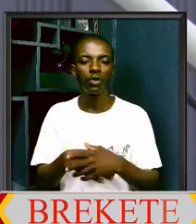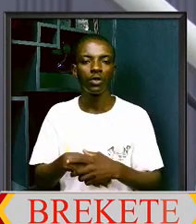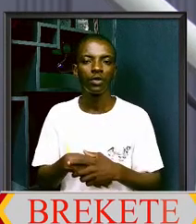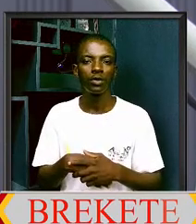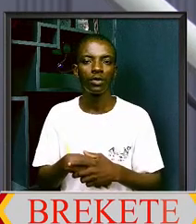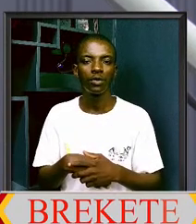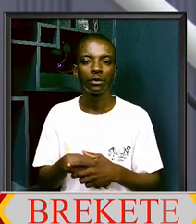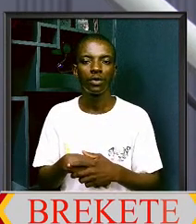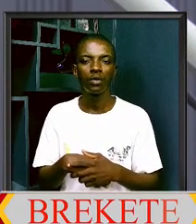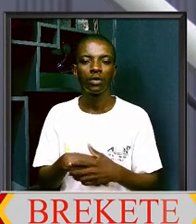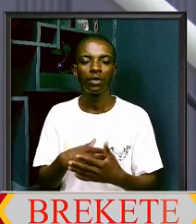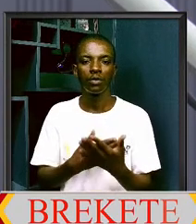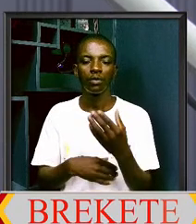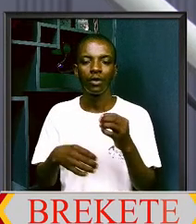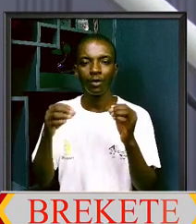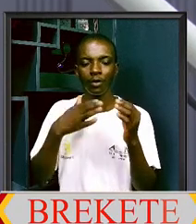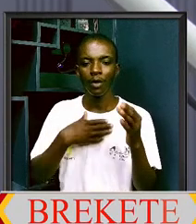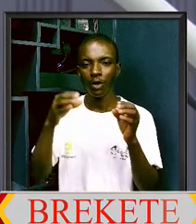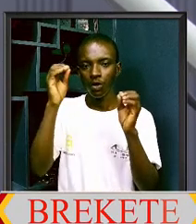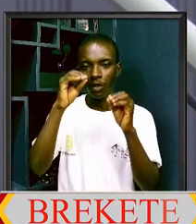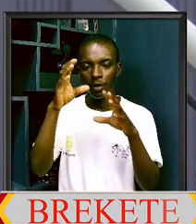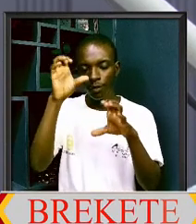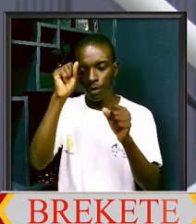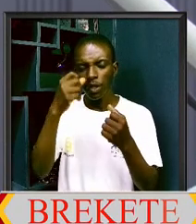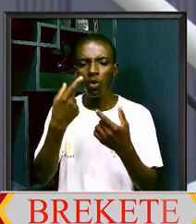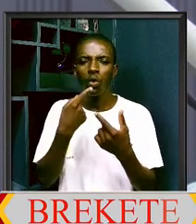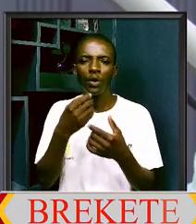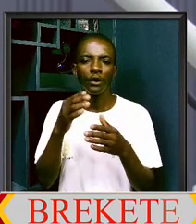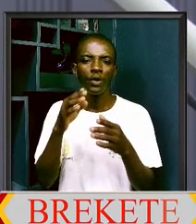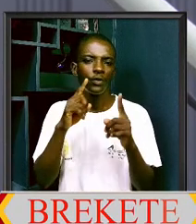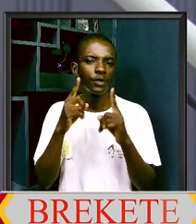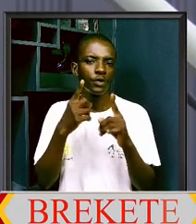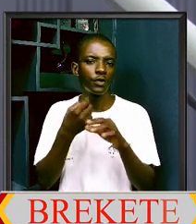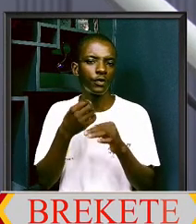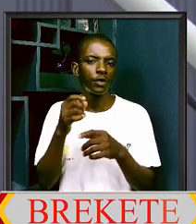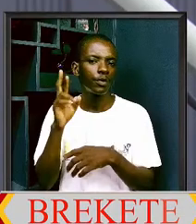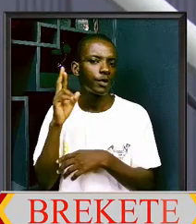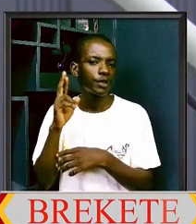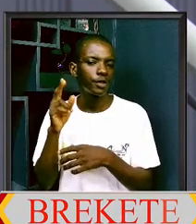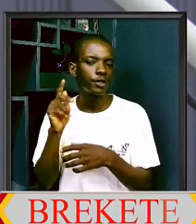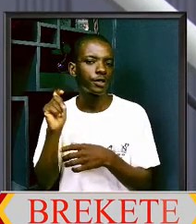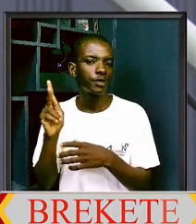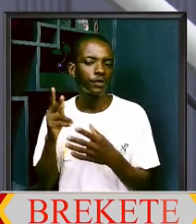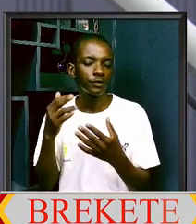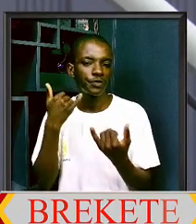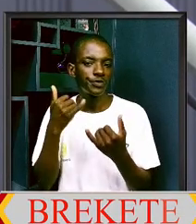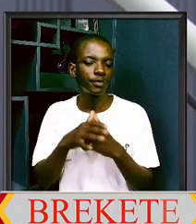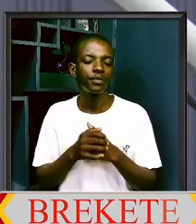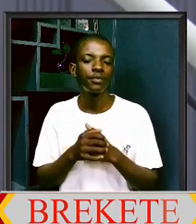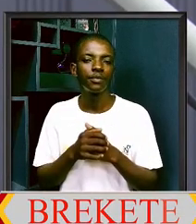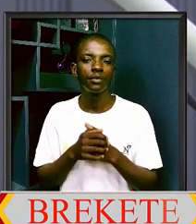morning good morning my ordinary president now for radio and TV